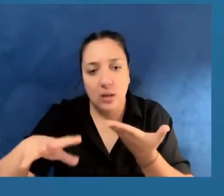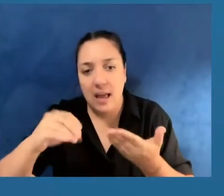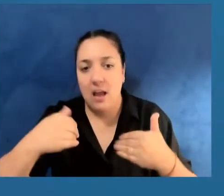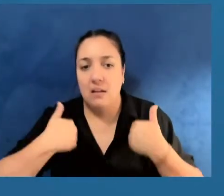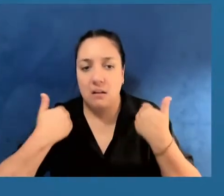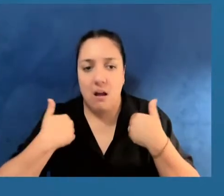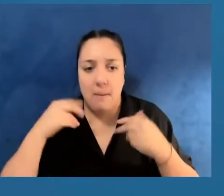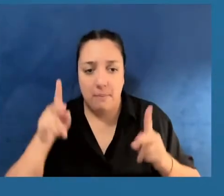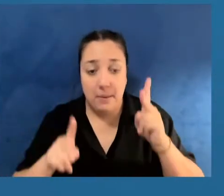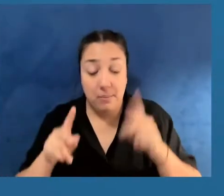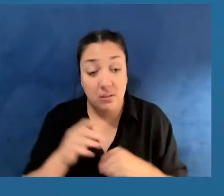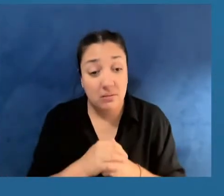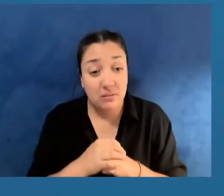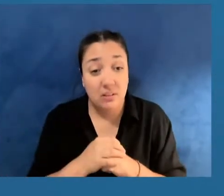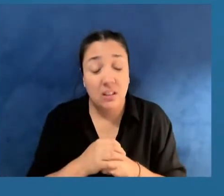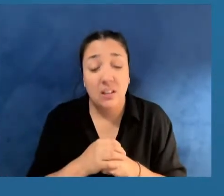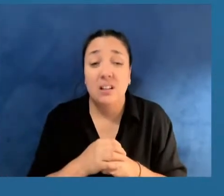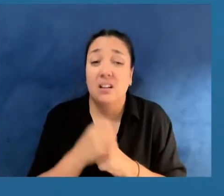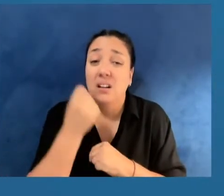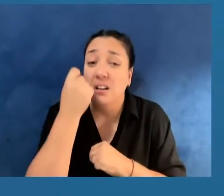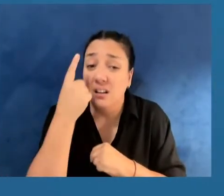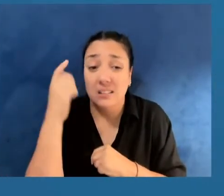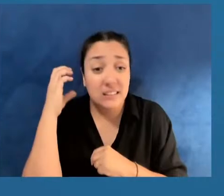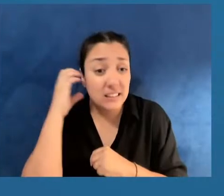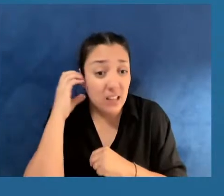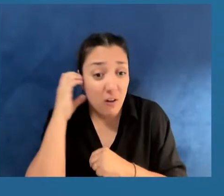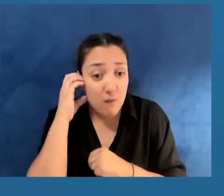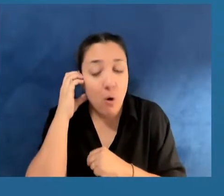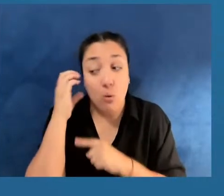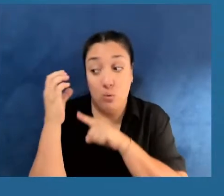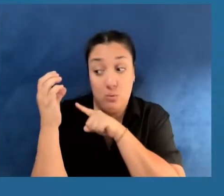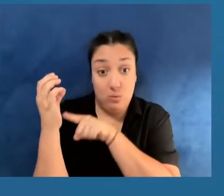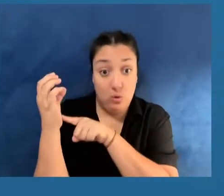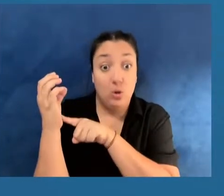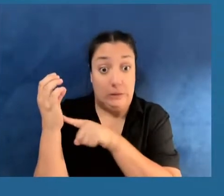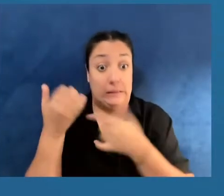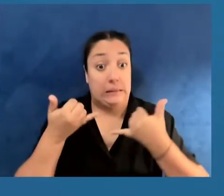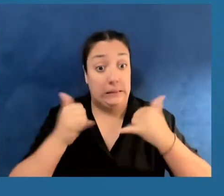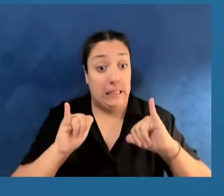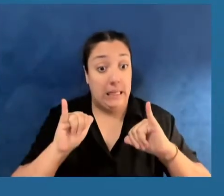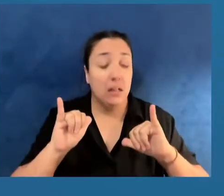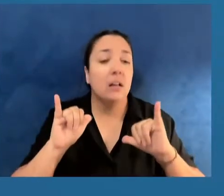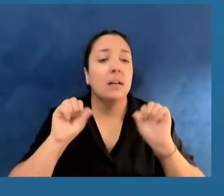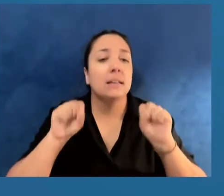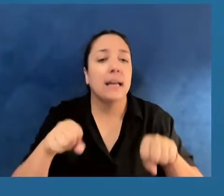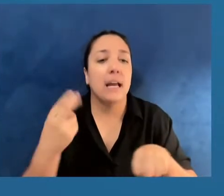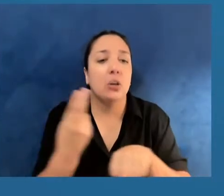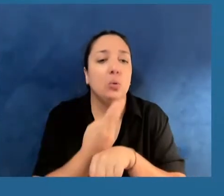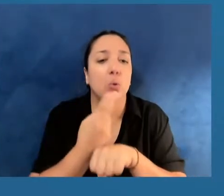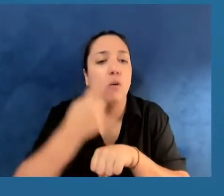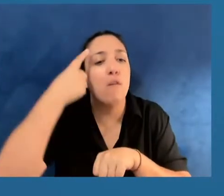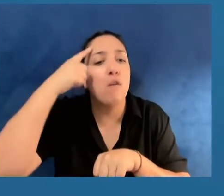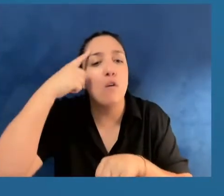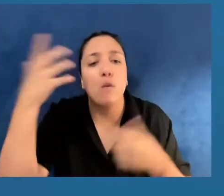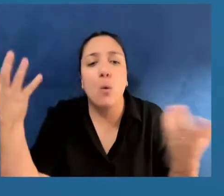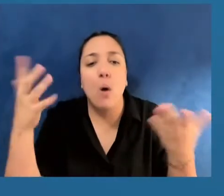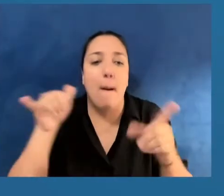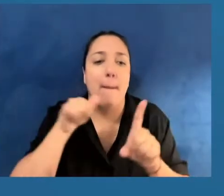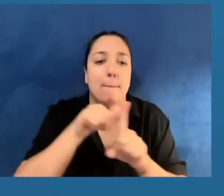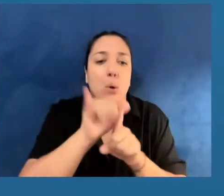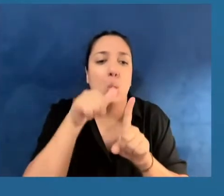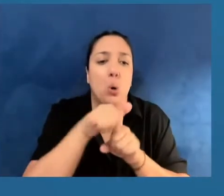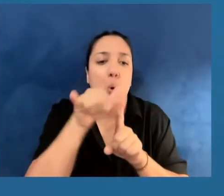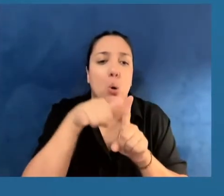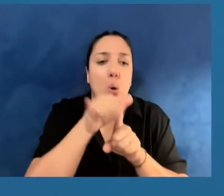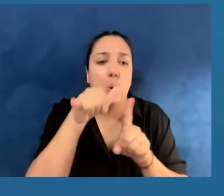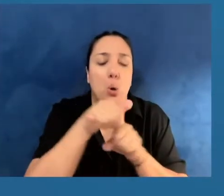a cell phone is still the device that is used for bullying, creating enormous pressure, social pressure on young